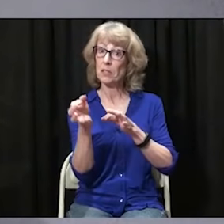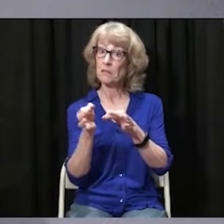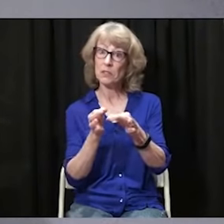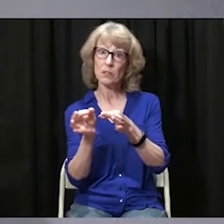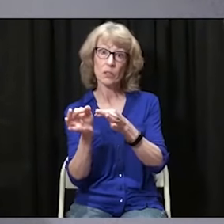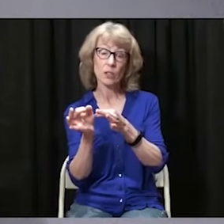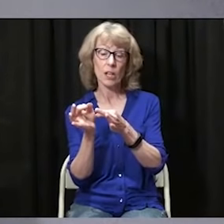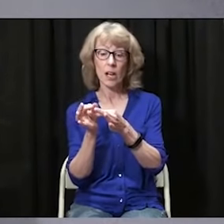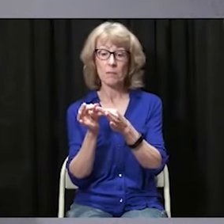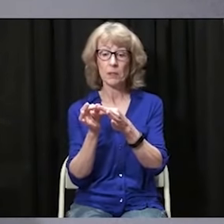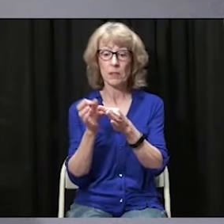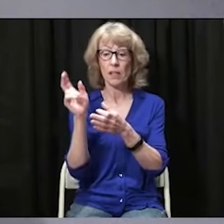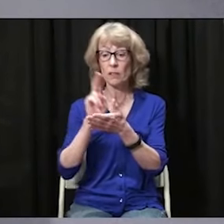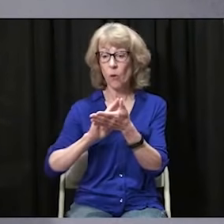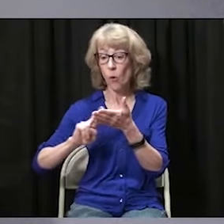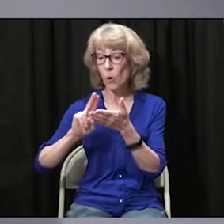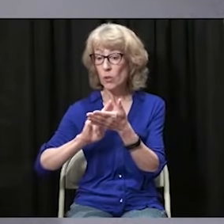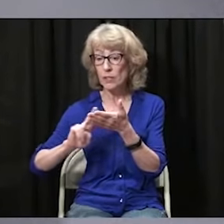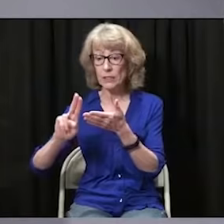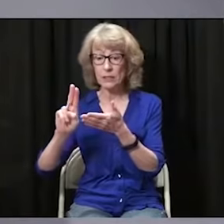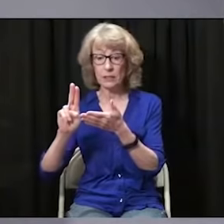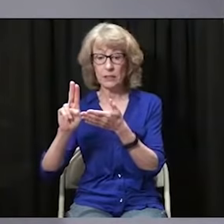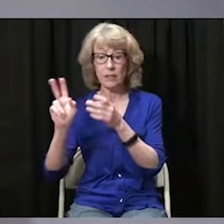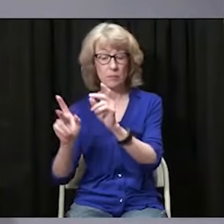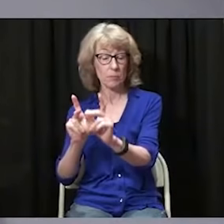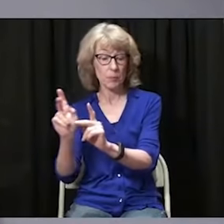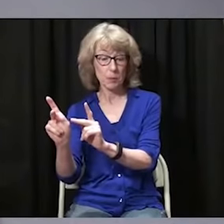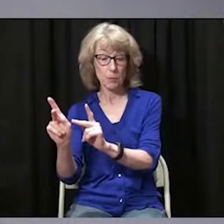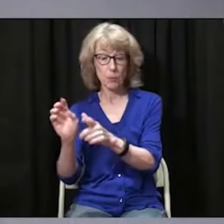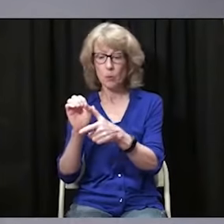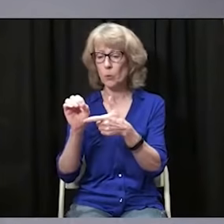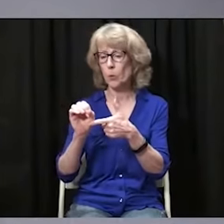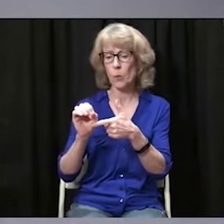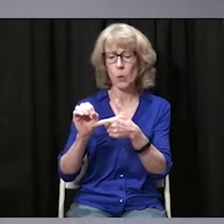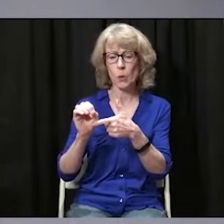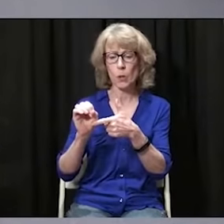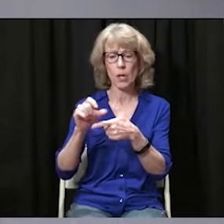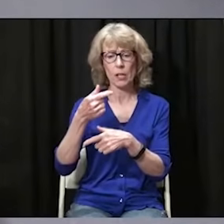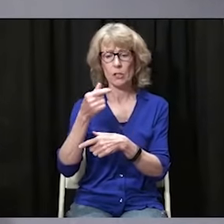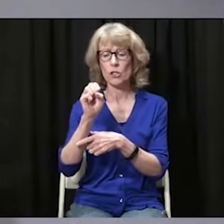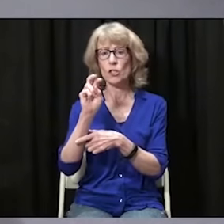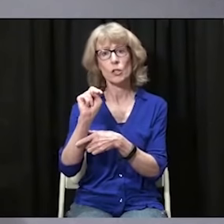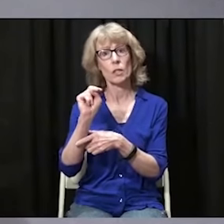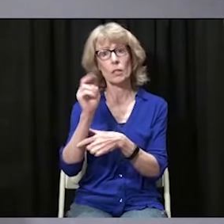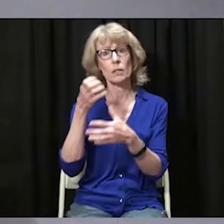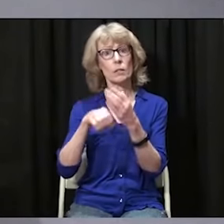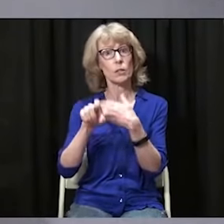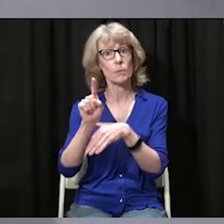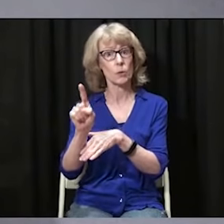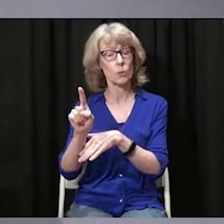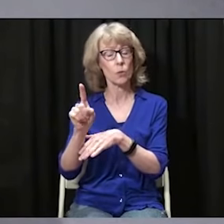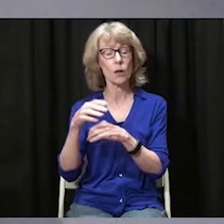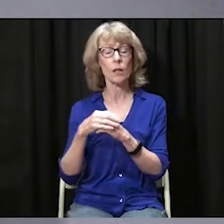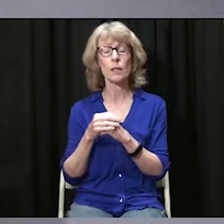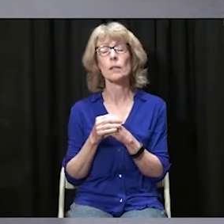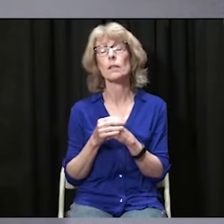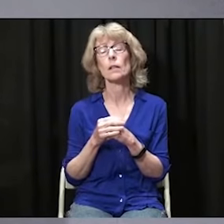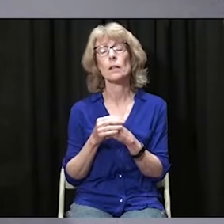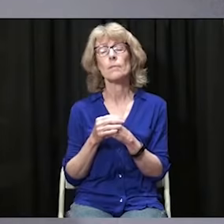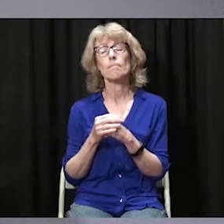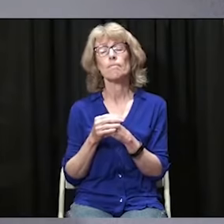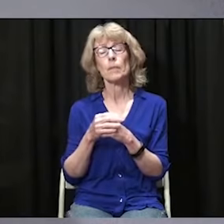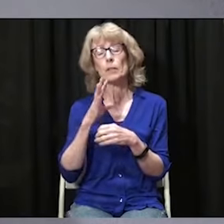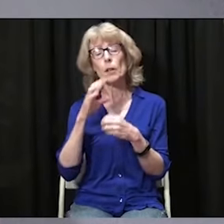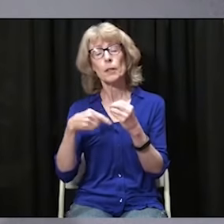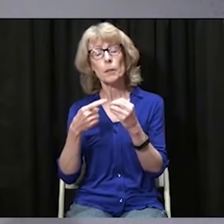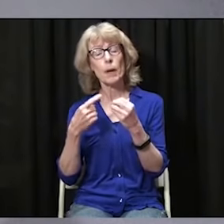individual, because that's how the Genesis 1 narrative works. It's creation, and then it exalts the human beings as the pinnacle of creation.